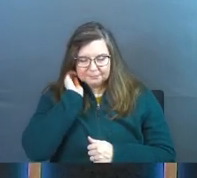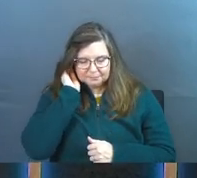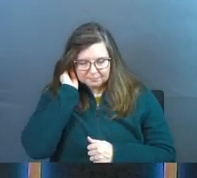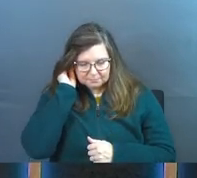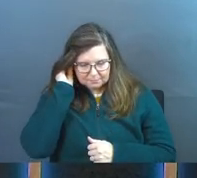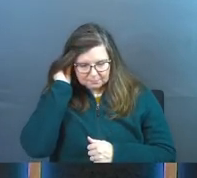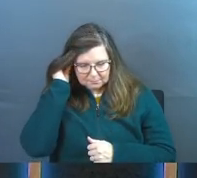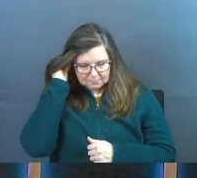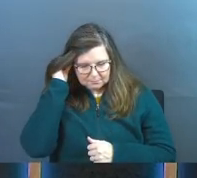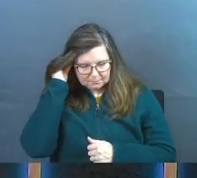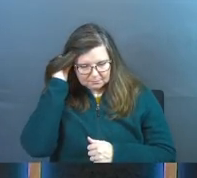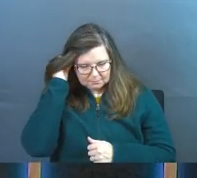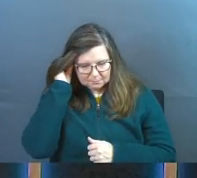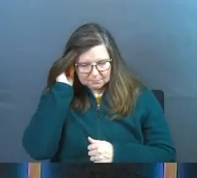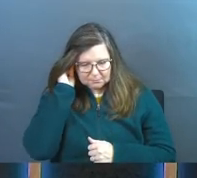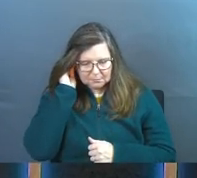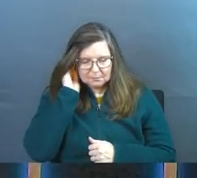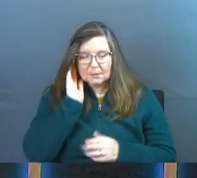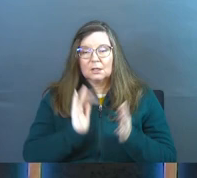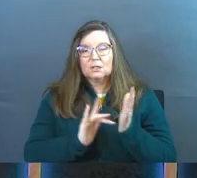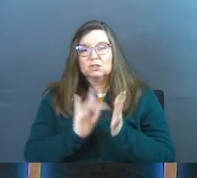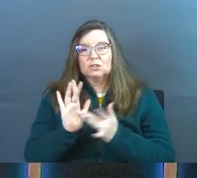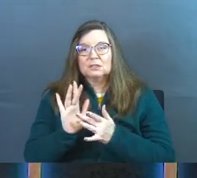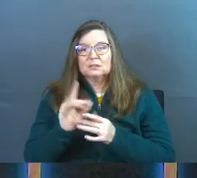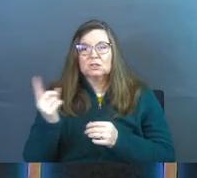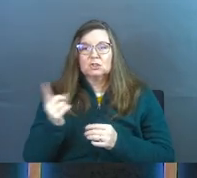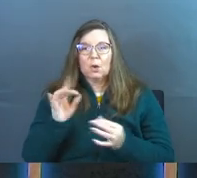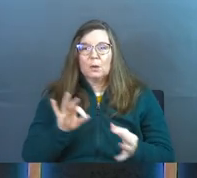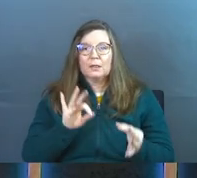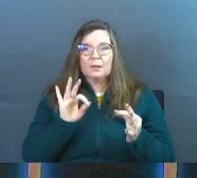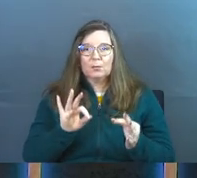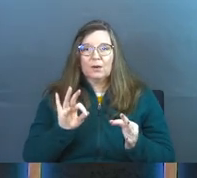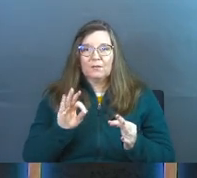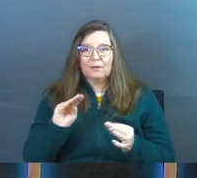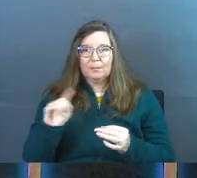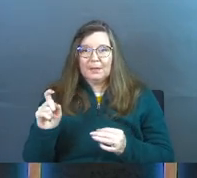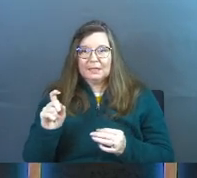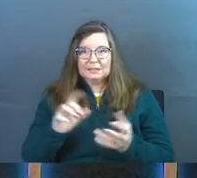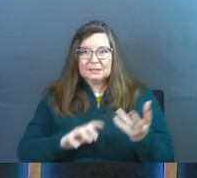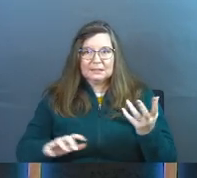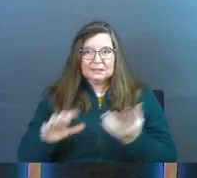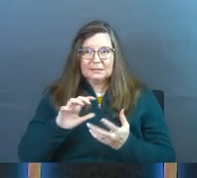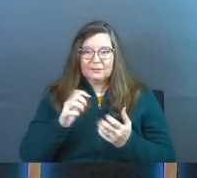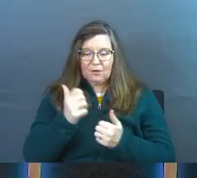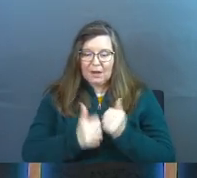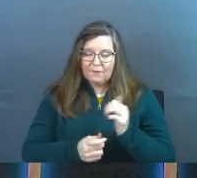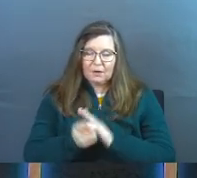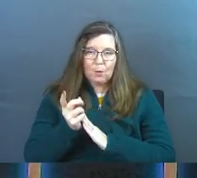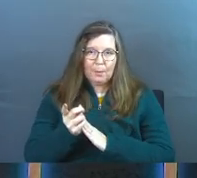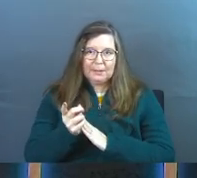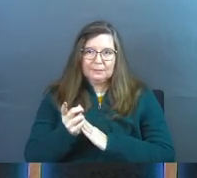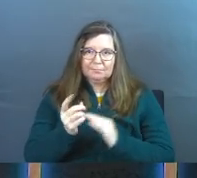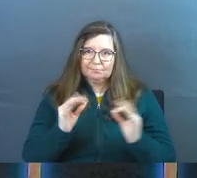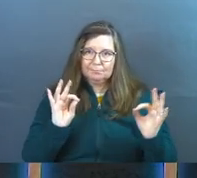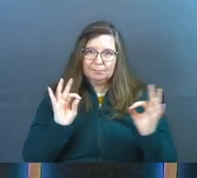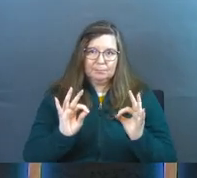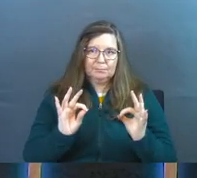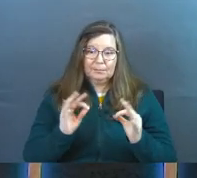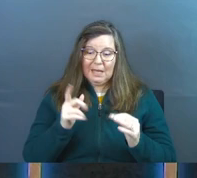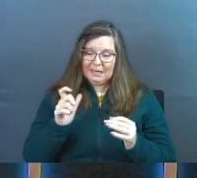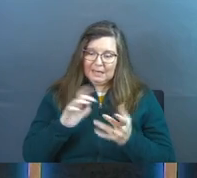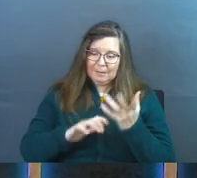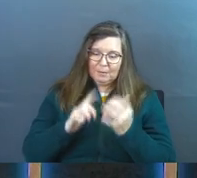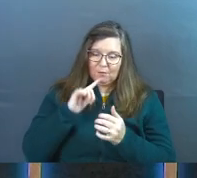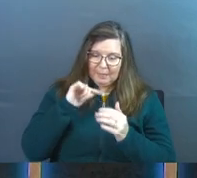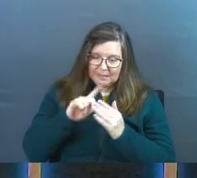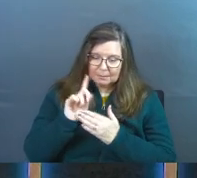Because Jesus is the perfect mix always. He is the mix for every moment. God, I need the mix